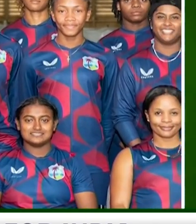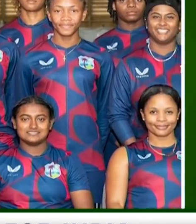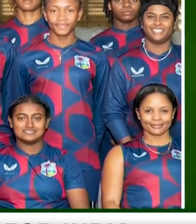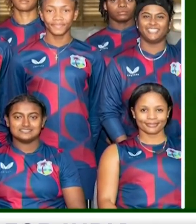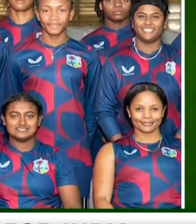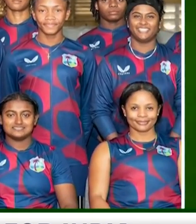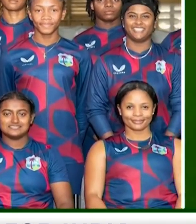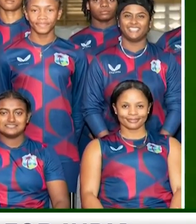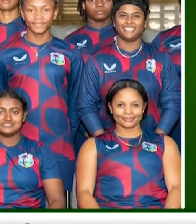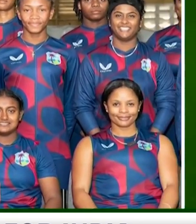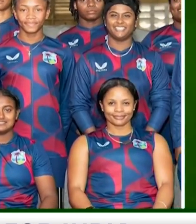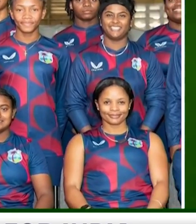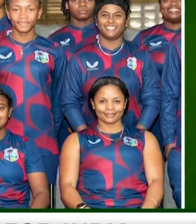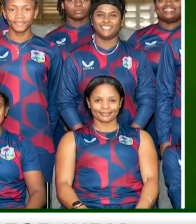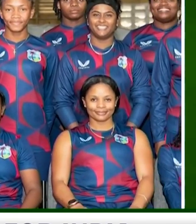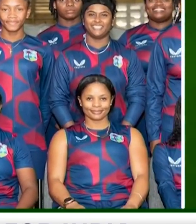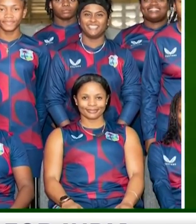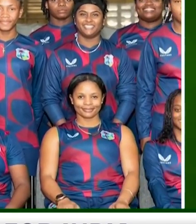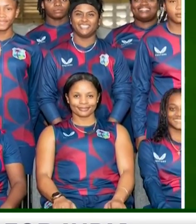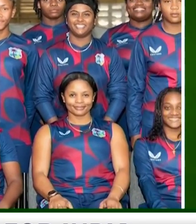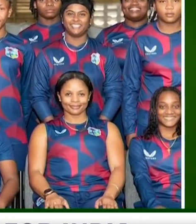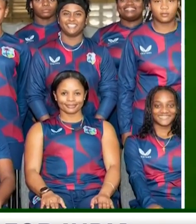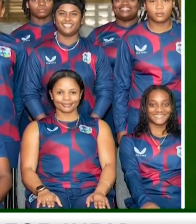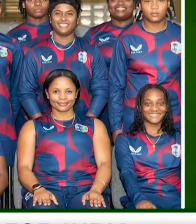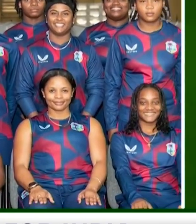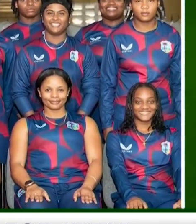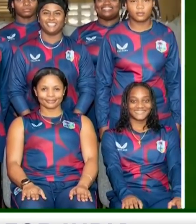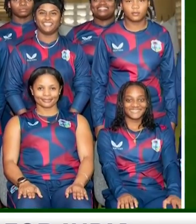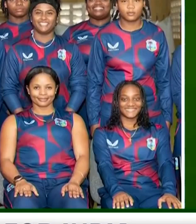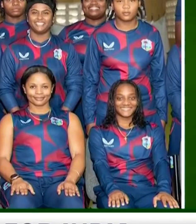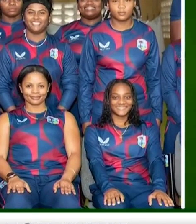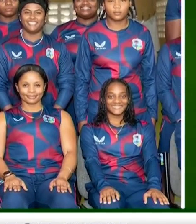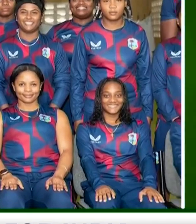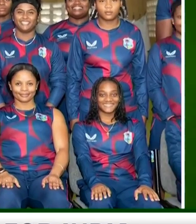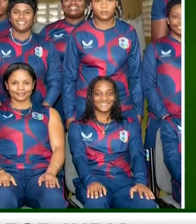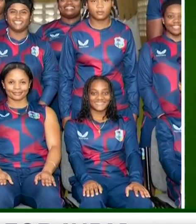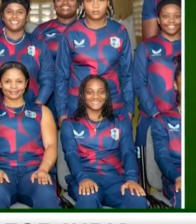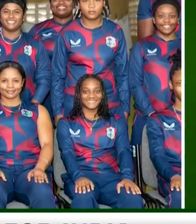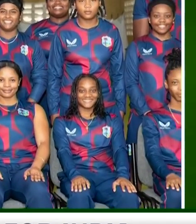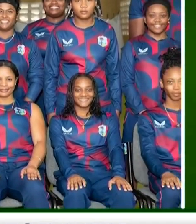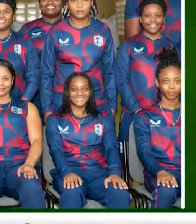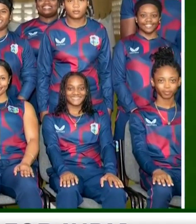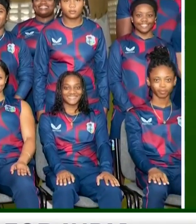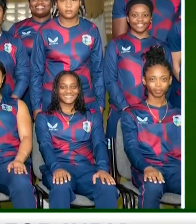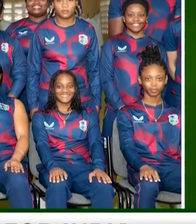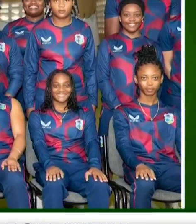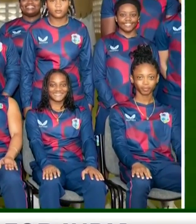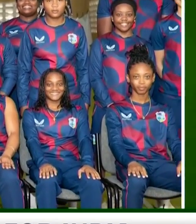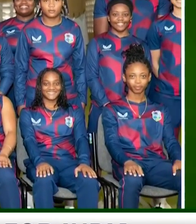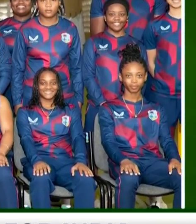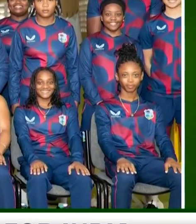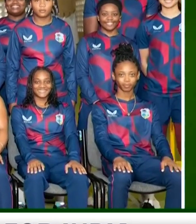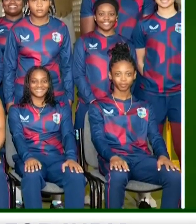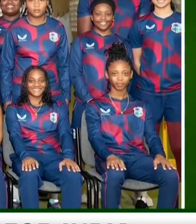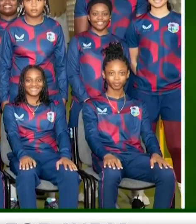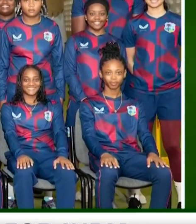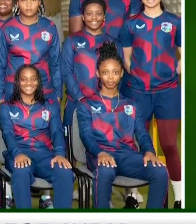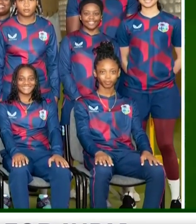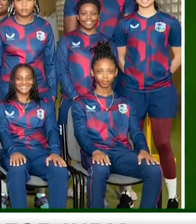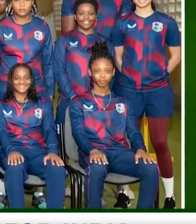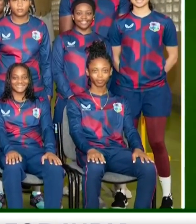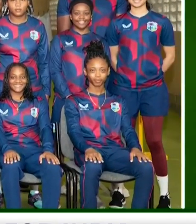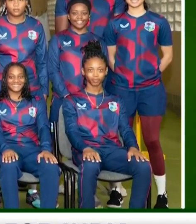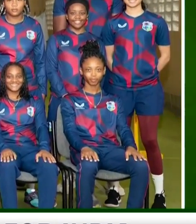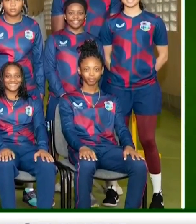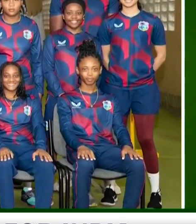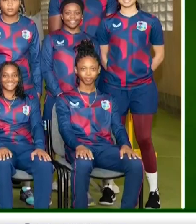Realina Grimon, Zadia James, Dajiba Joseph, Dejaz Mitchell, Selani Samaru, Chanel Saw, Lena Scott